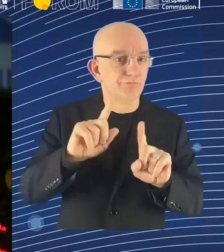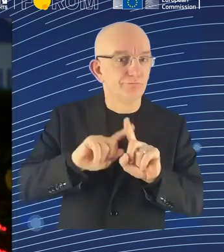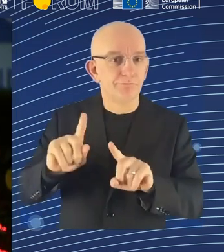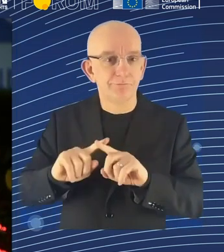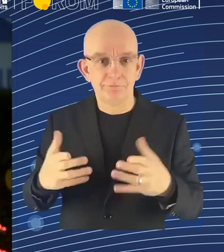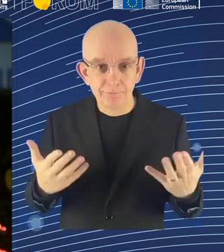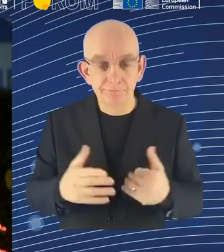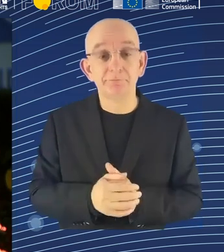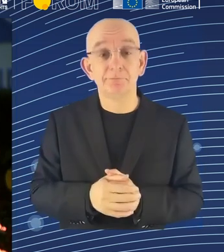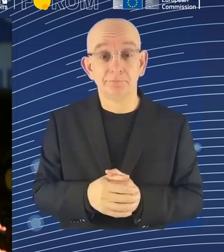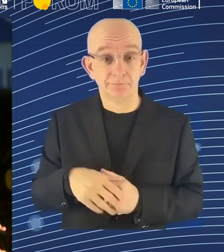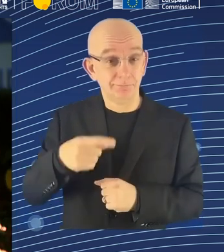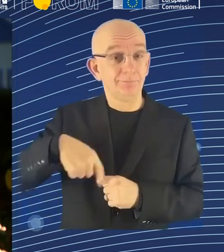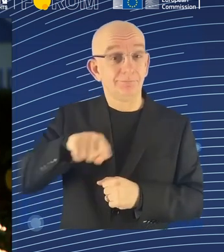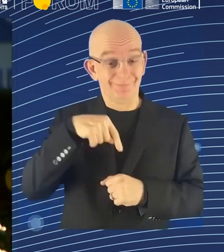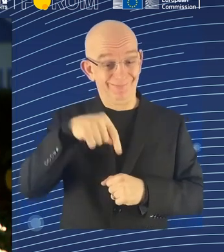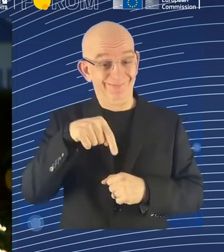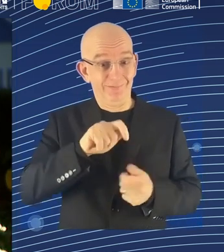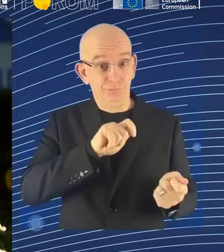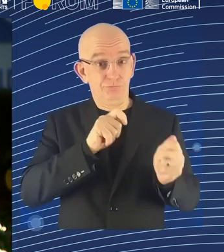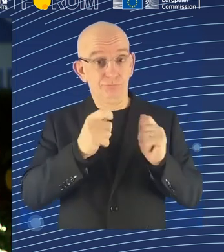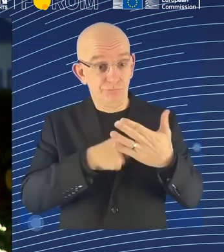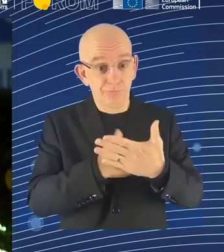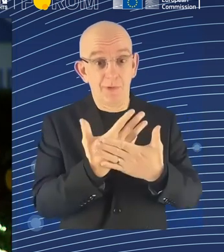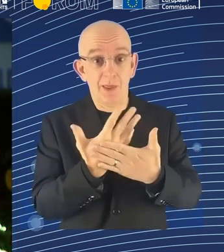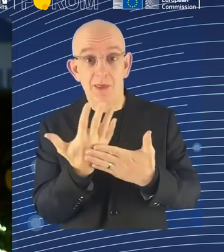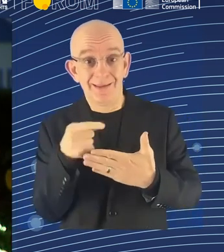electrification, the first wave of computing in